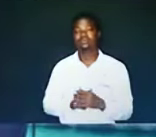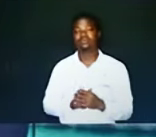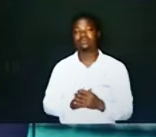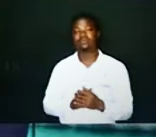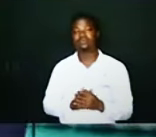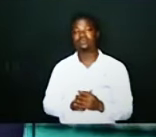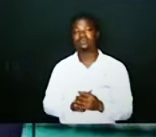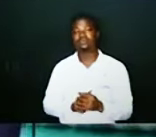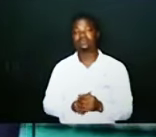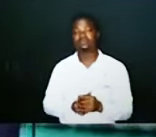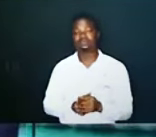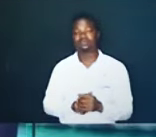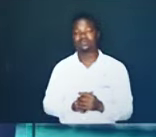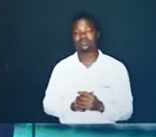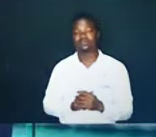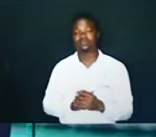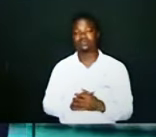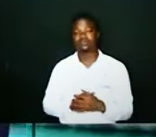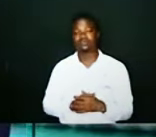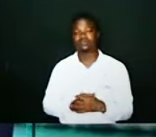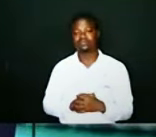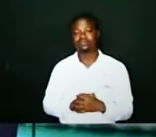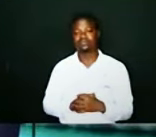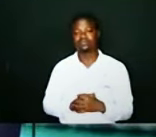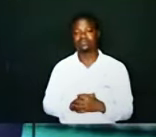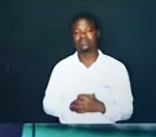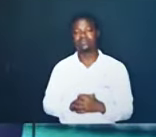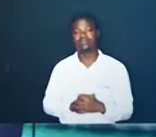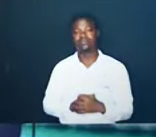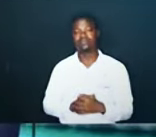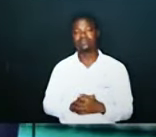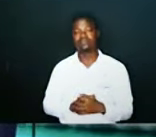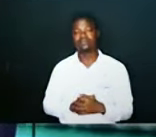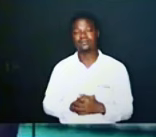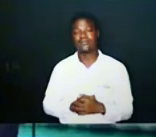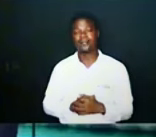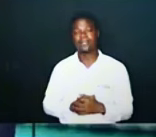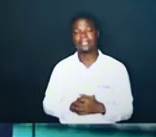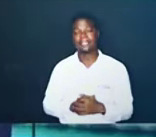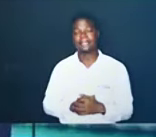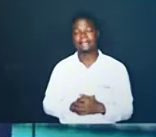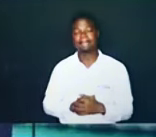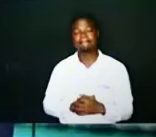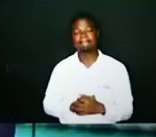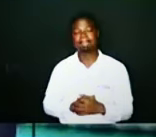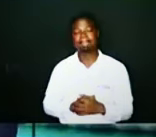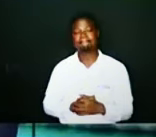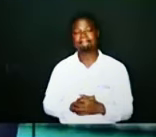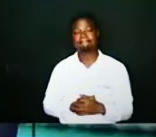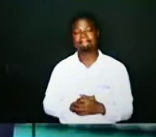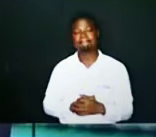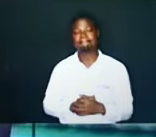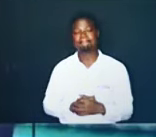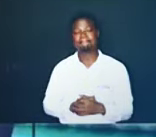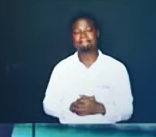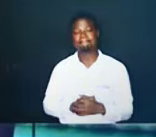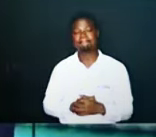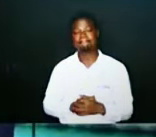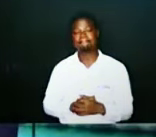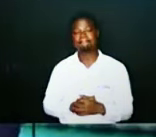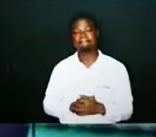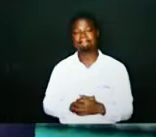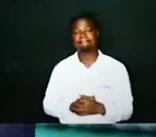hemadata bano kesie na omano so no omano egga e susine mapoma or ni wongo hunyina no